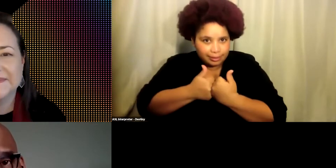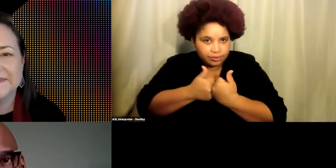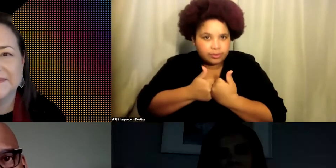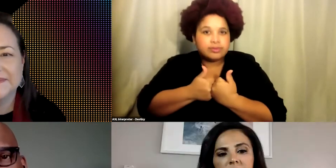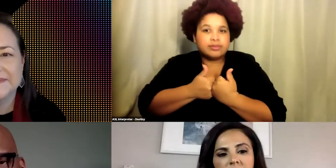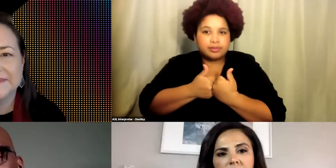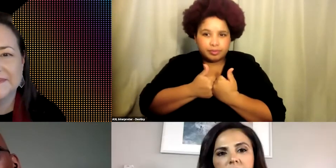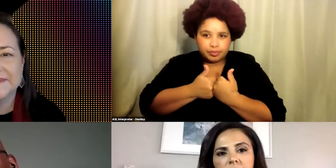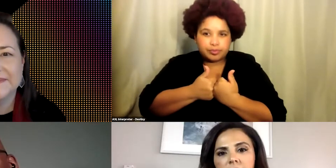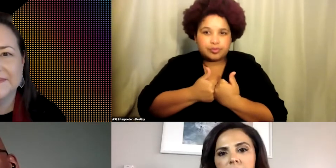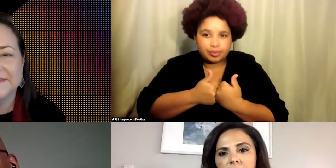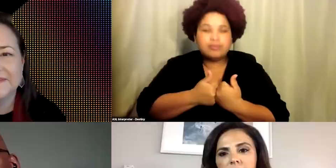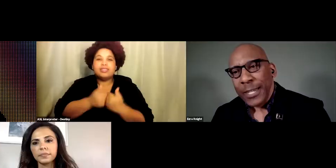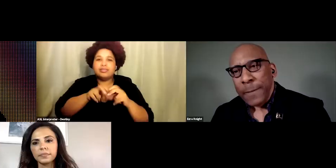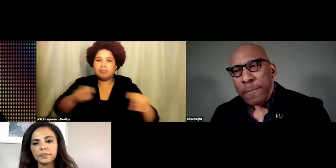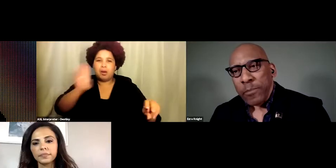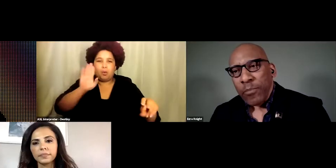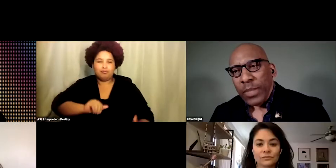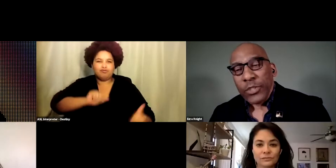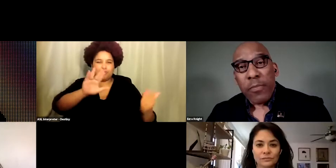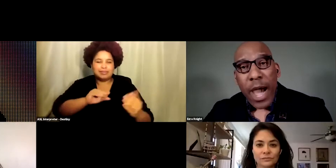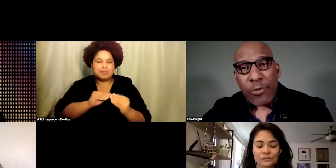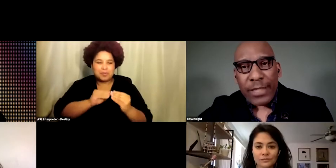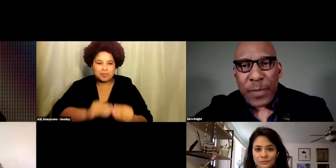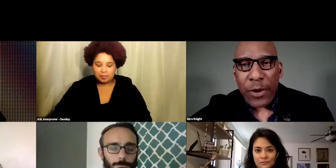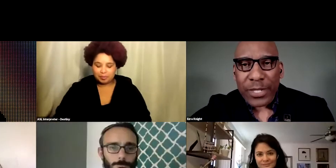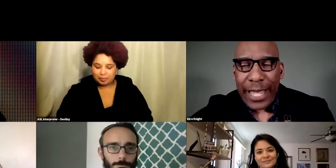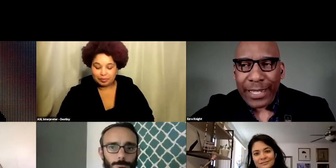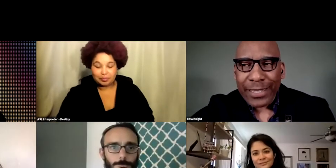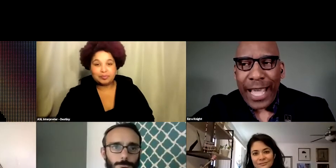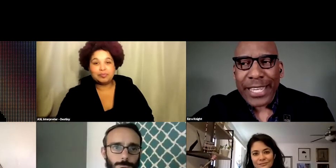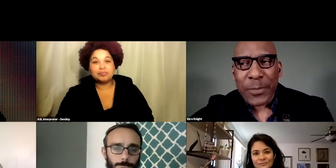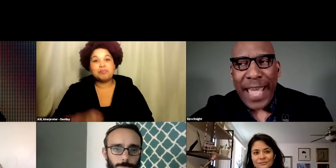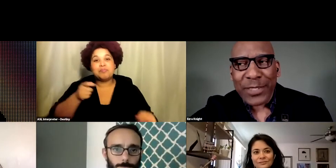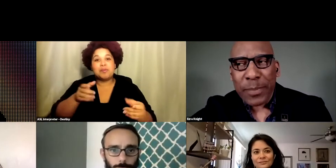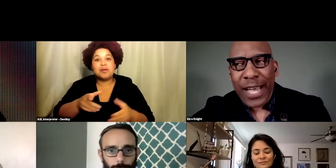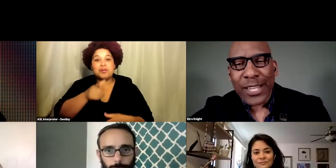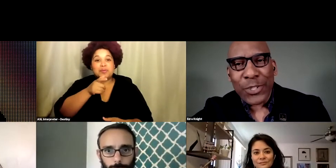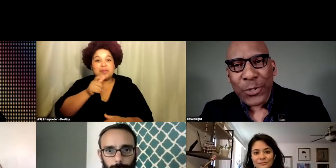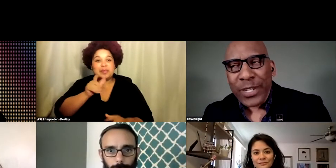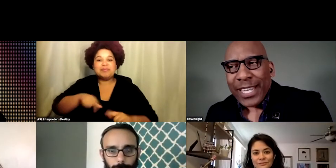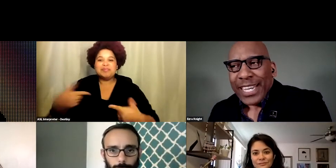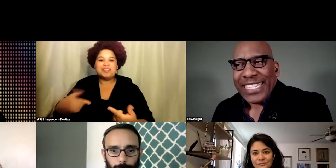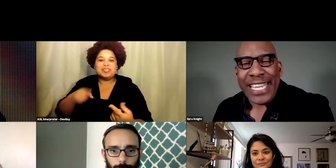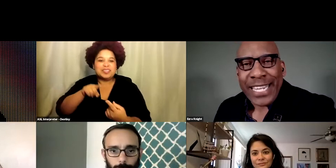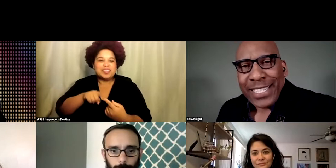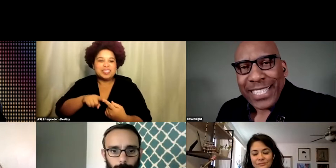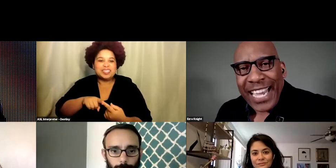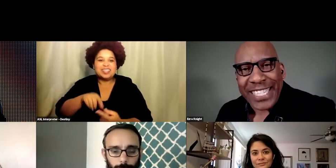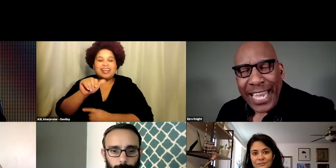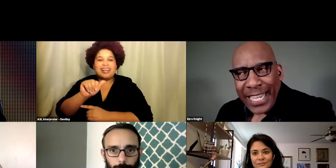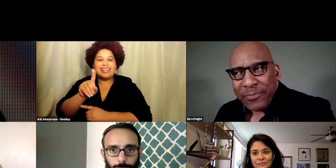to volumes, and this panel is going to address that. To moderate this panel today, I get to pass the baton to